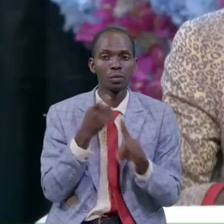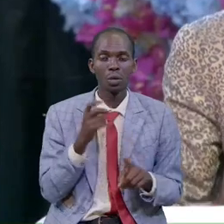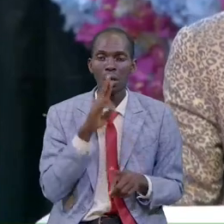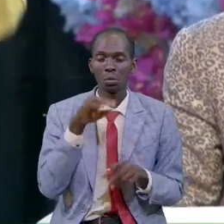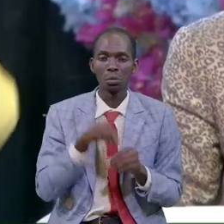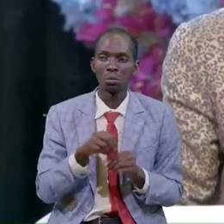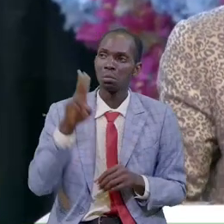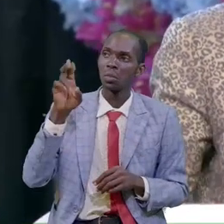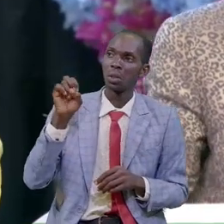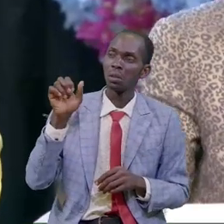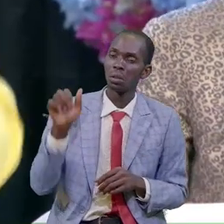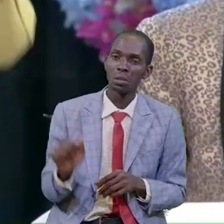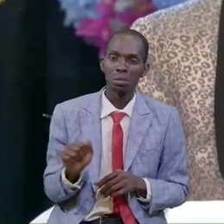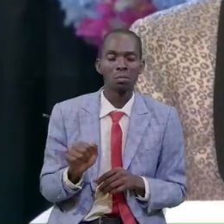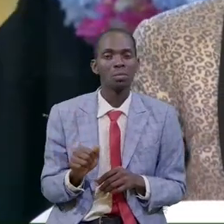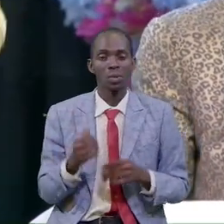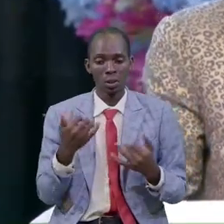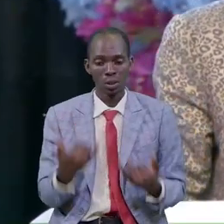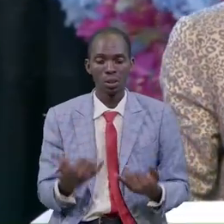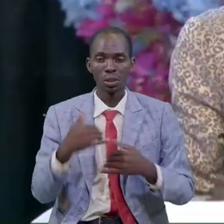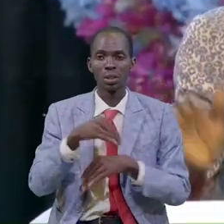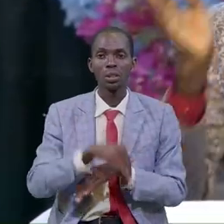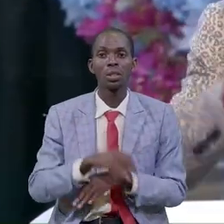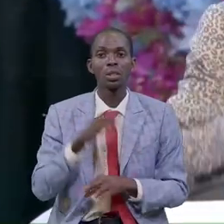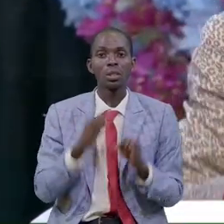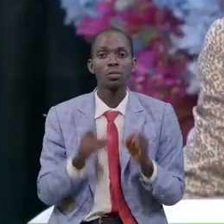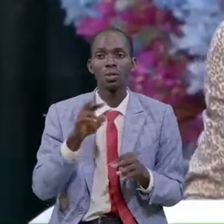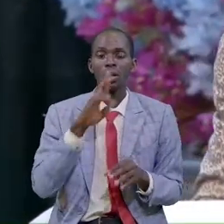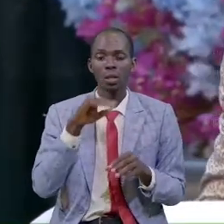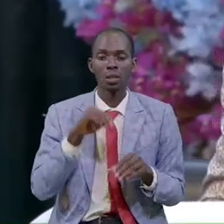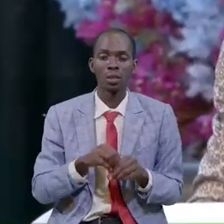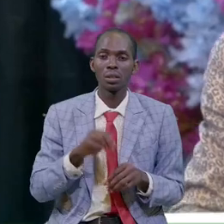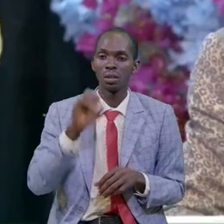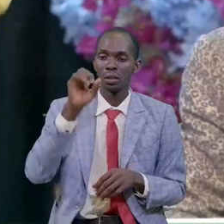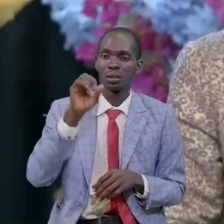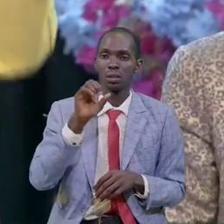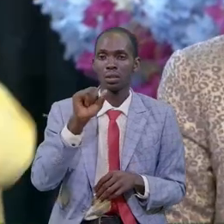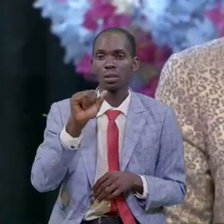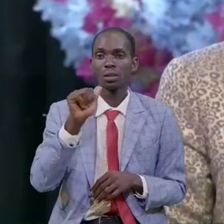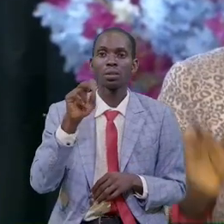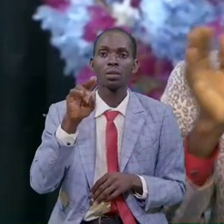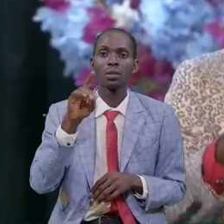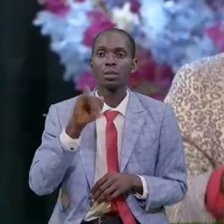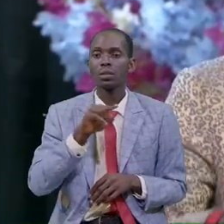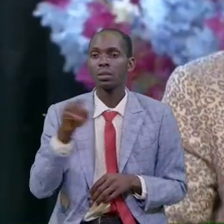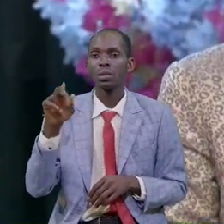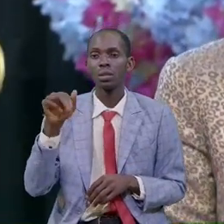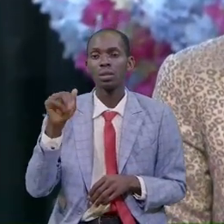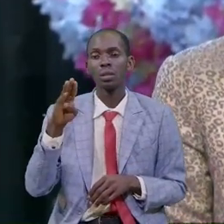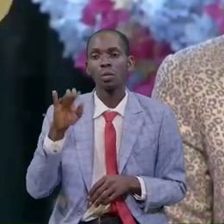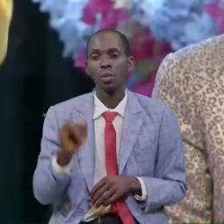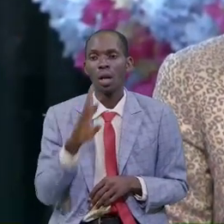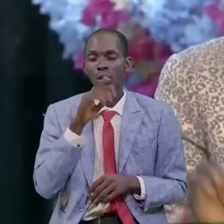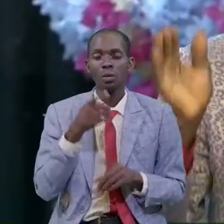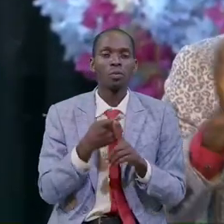America, tonight, if you are in Saudi Arabia, if you are in Gambia, if you